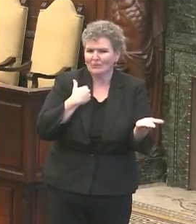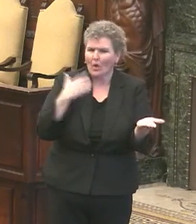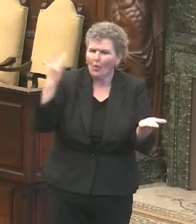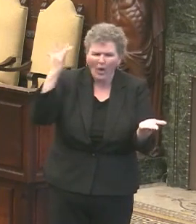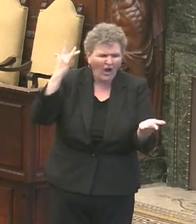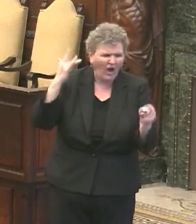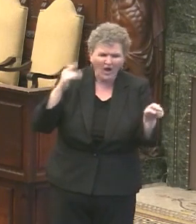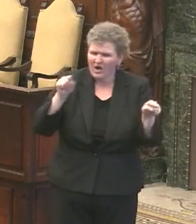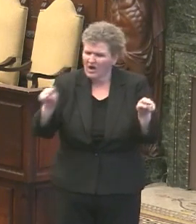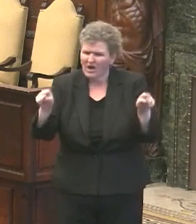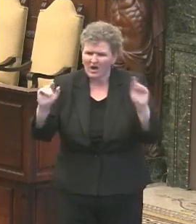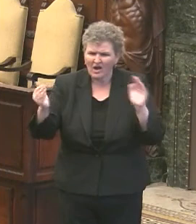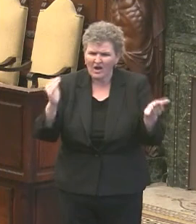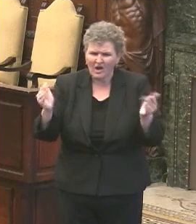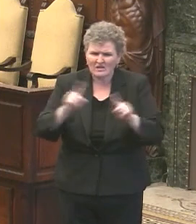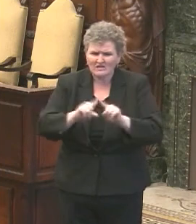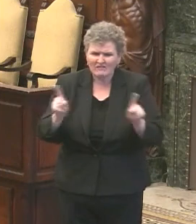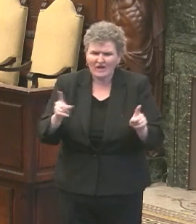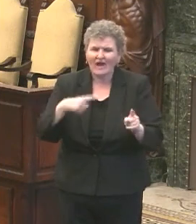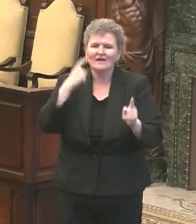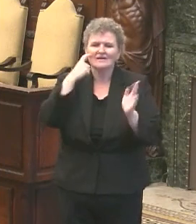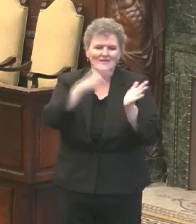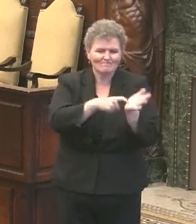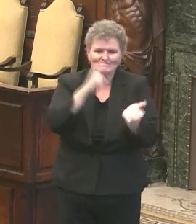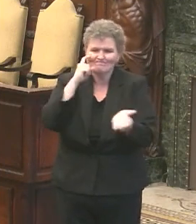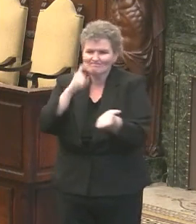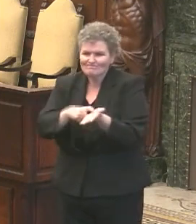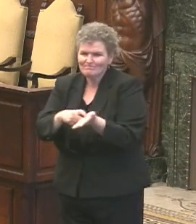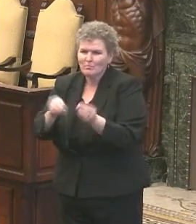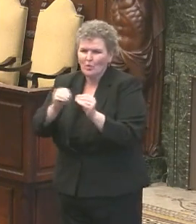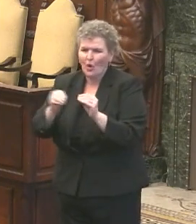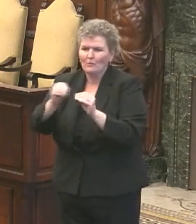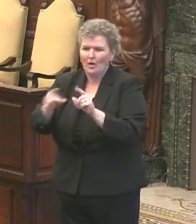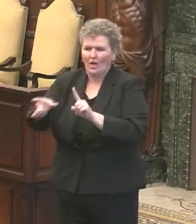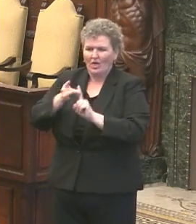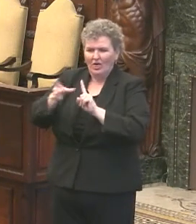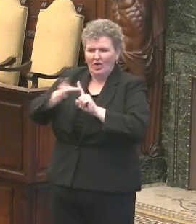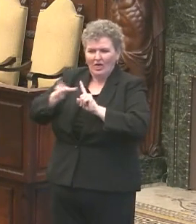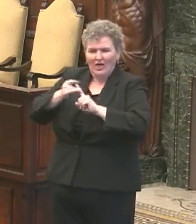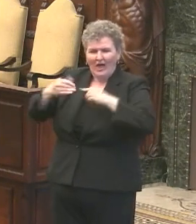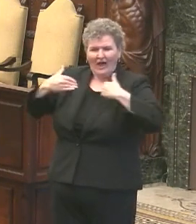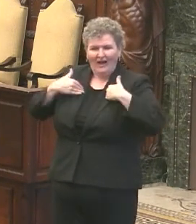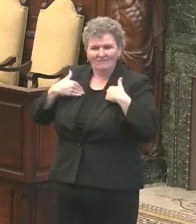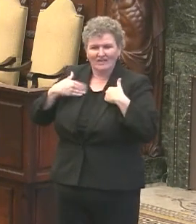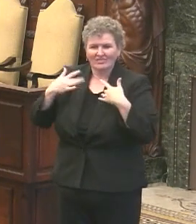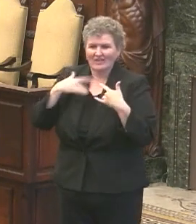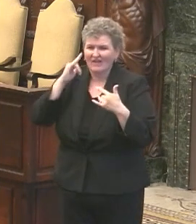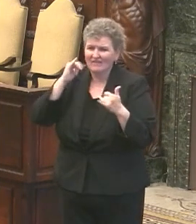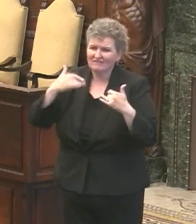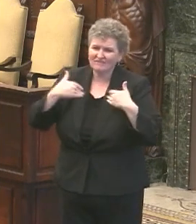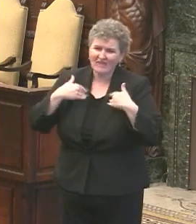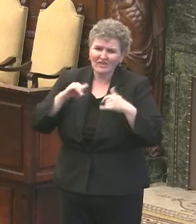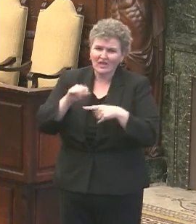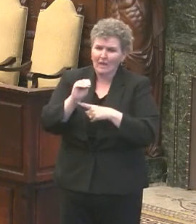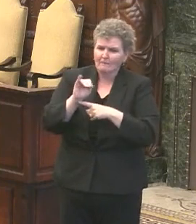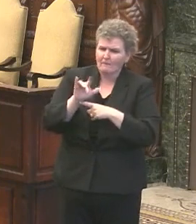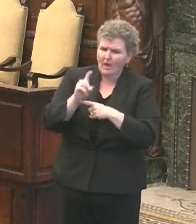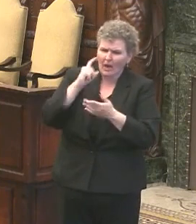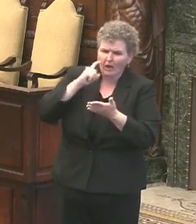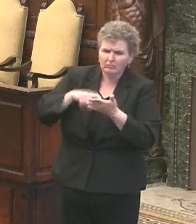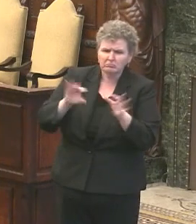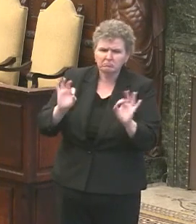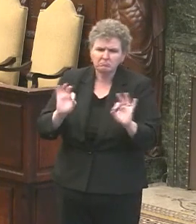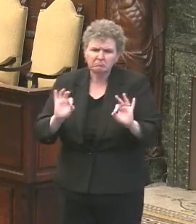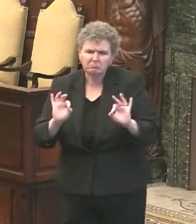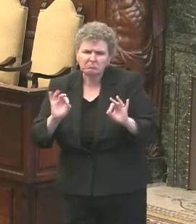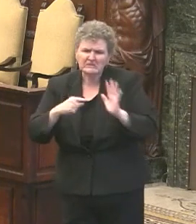are identifying more cases of infection in people who have no symptoms, who have mild symptoms, as we're doing more testing. These are people